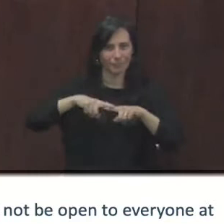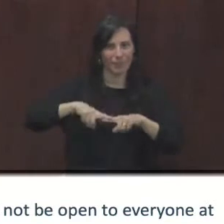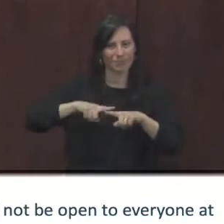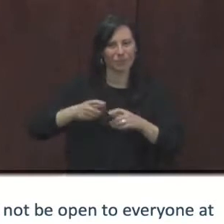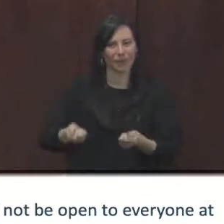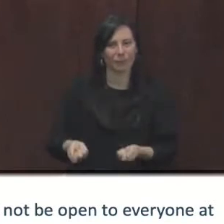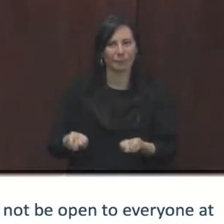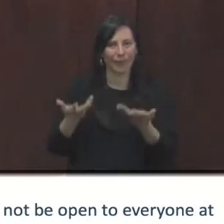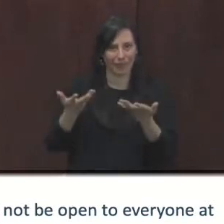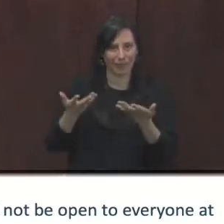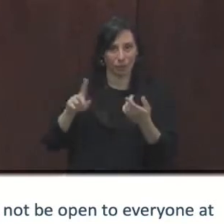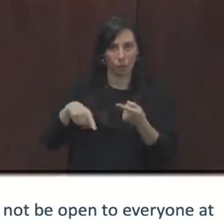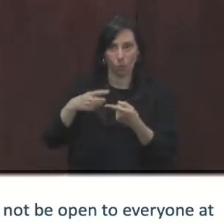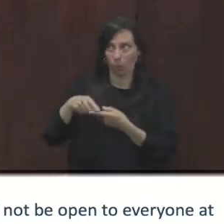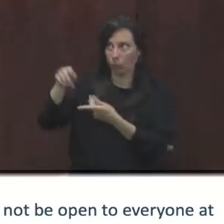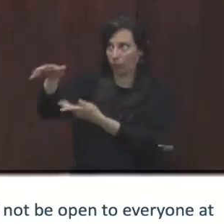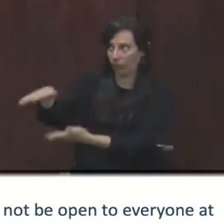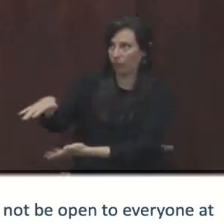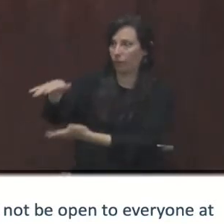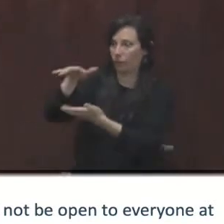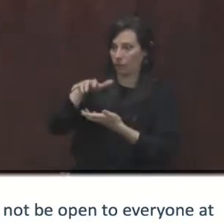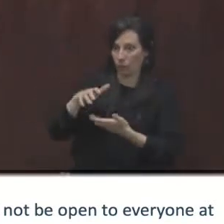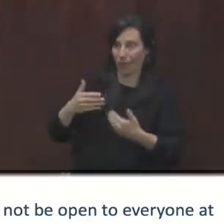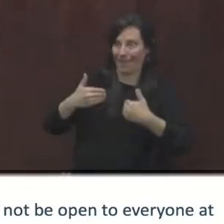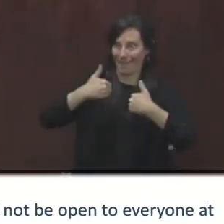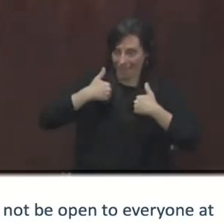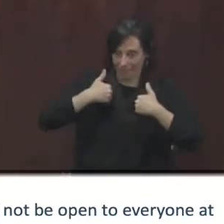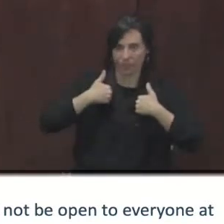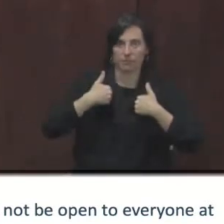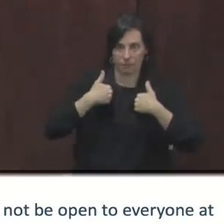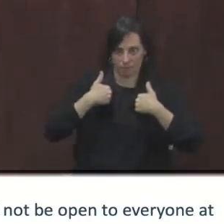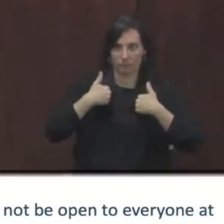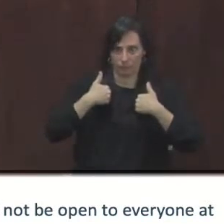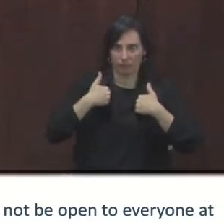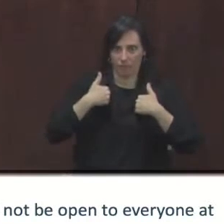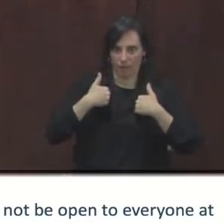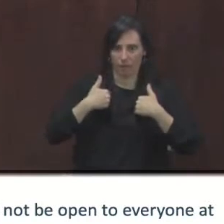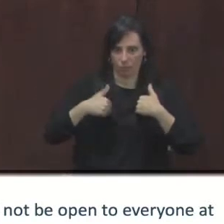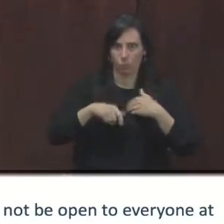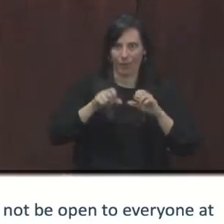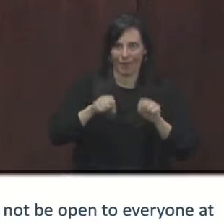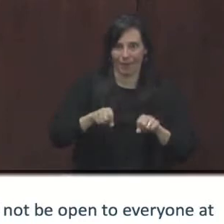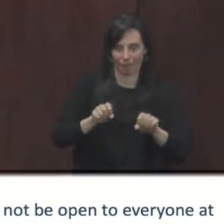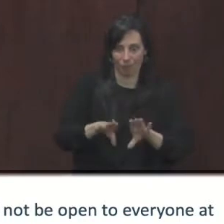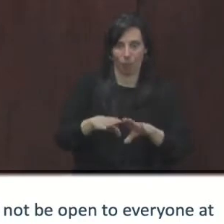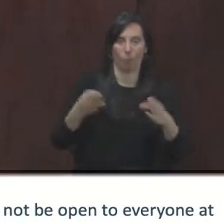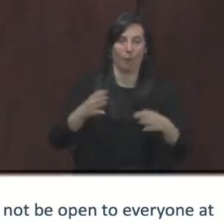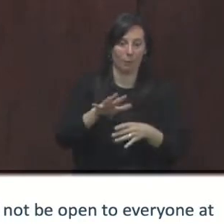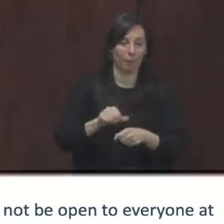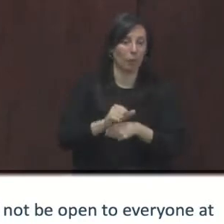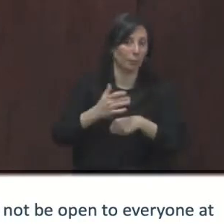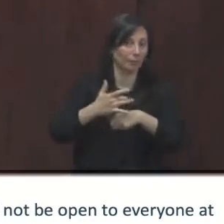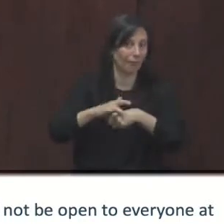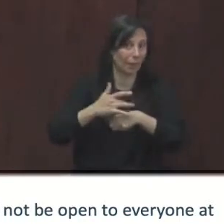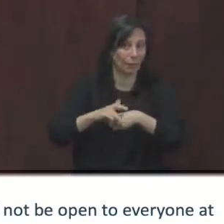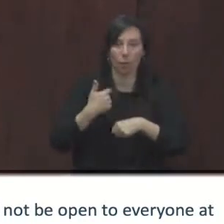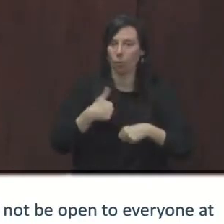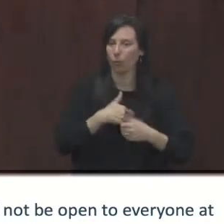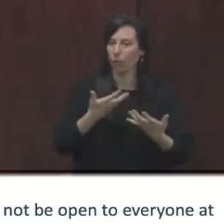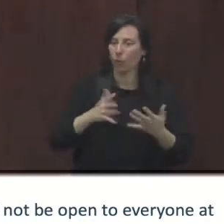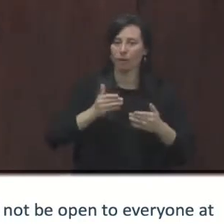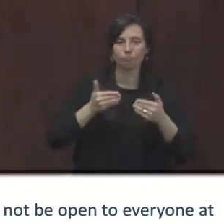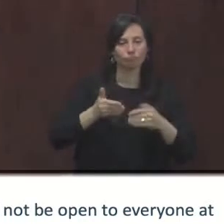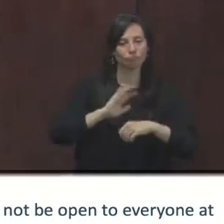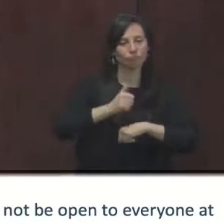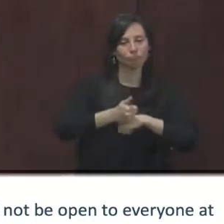department. We're being very cautious as to open up appointments, because we would not want to open up 975 appointments and then not receive that amount of